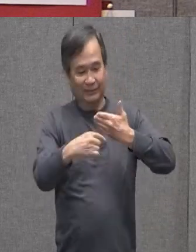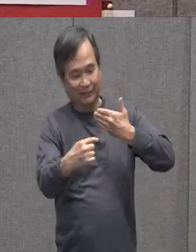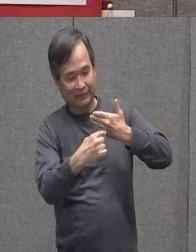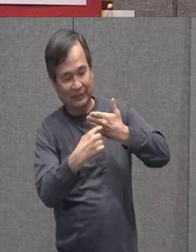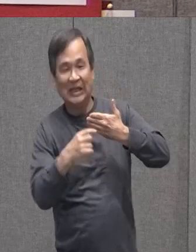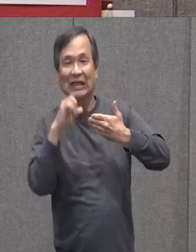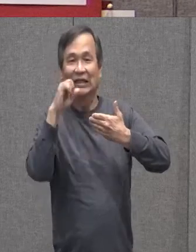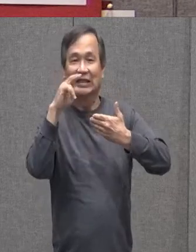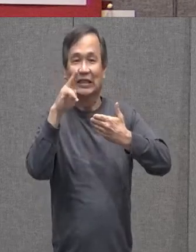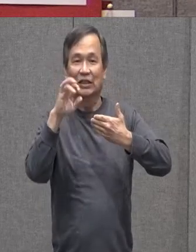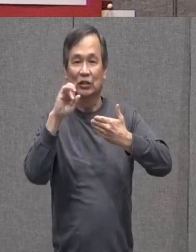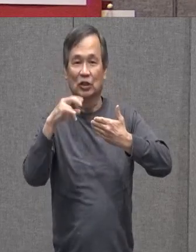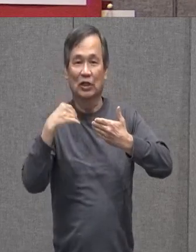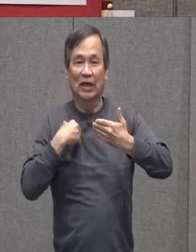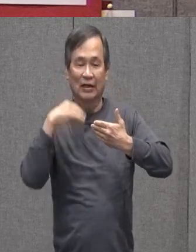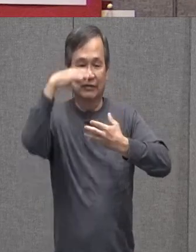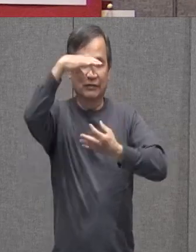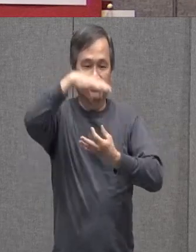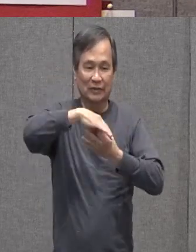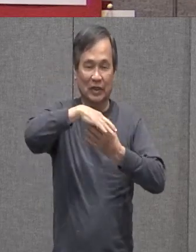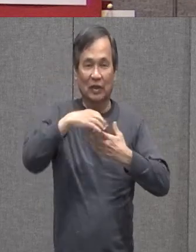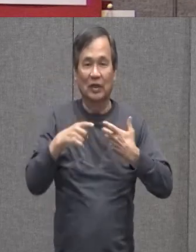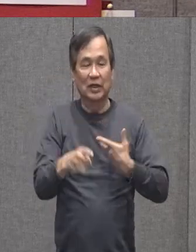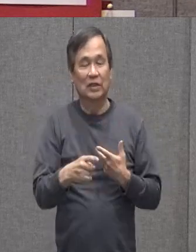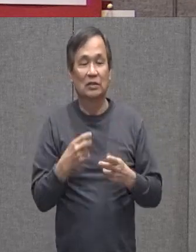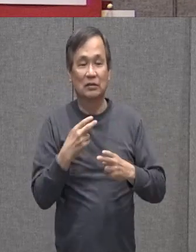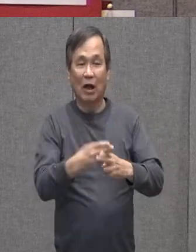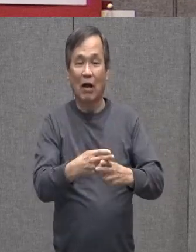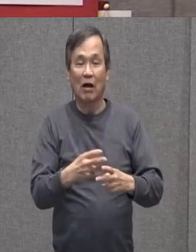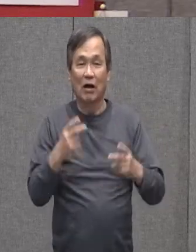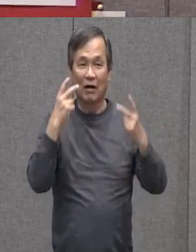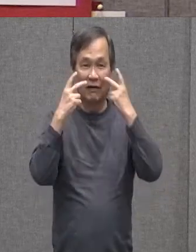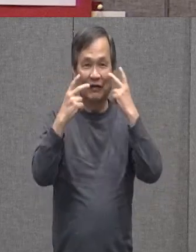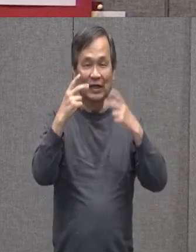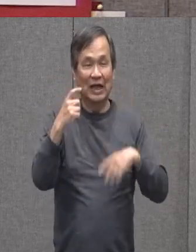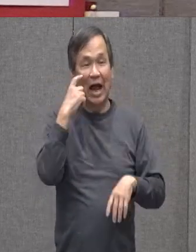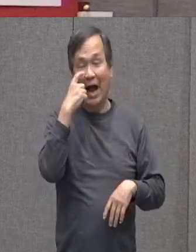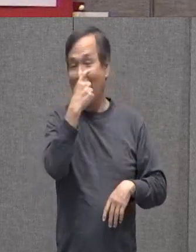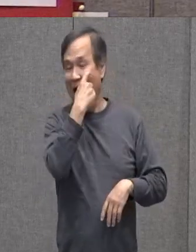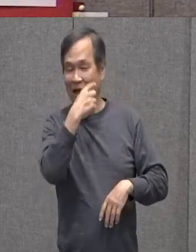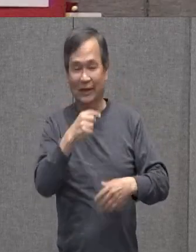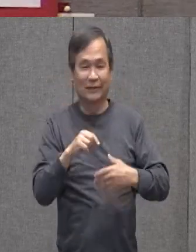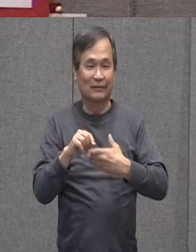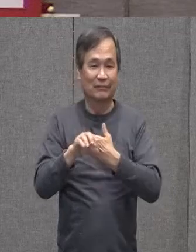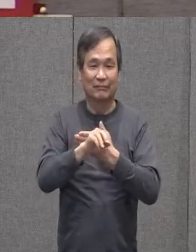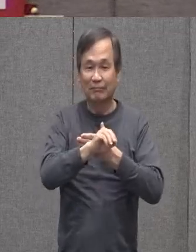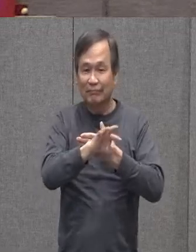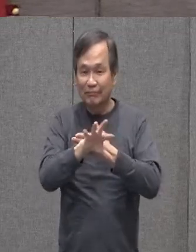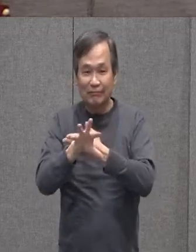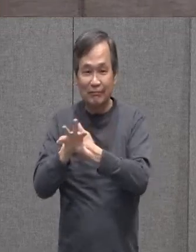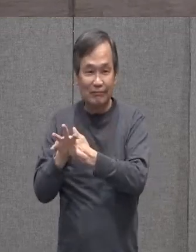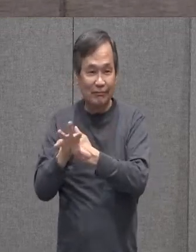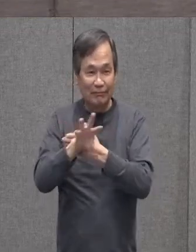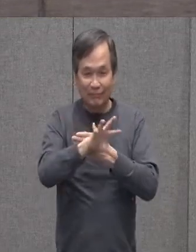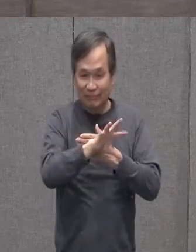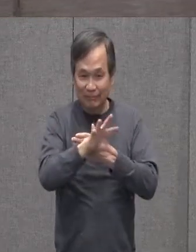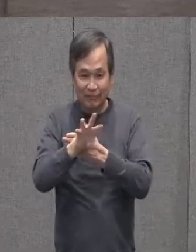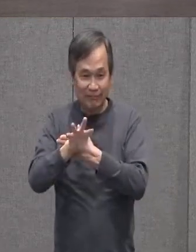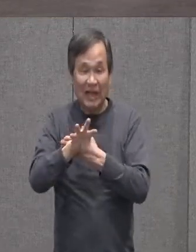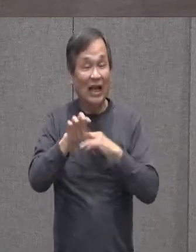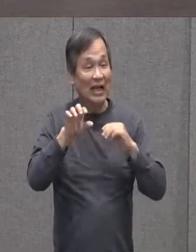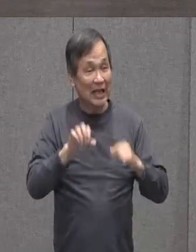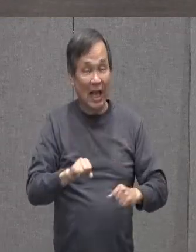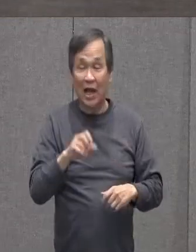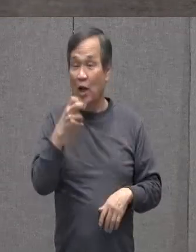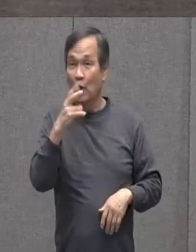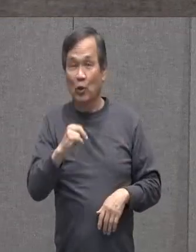on the VEX right now, and that is a visual sensor or an eye sensor. Oh, neat. So this can sense when a